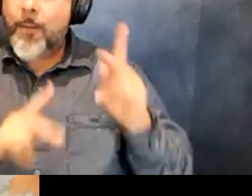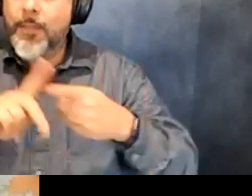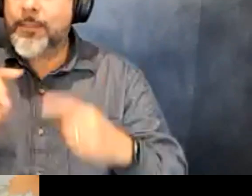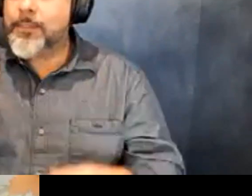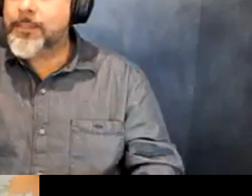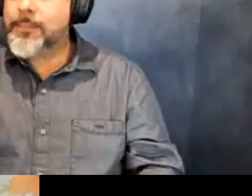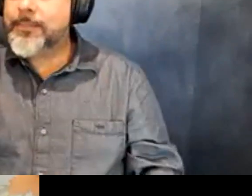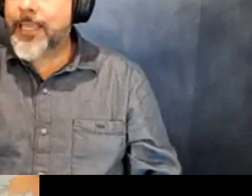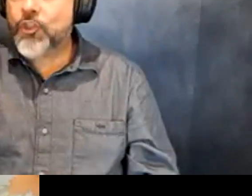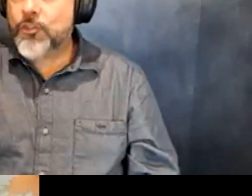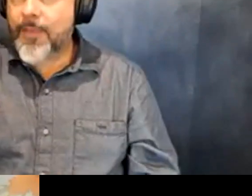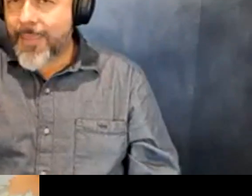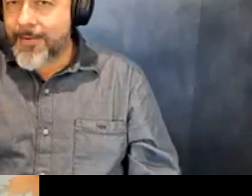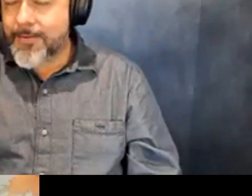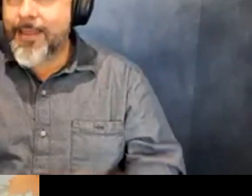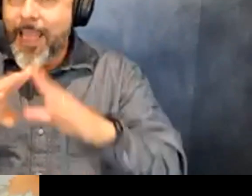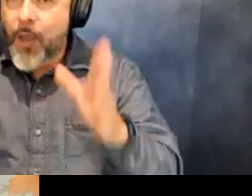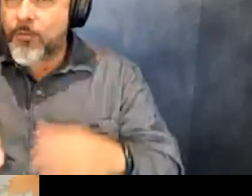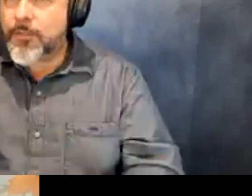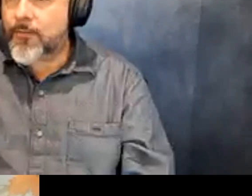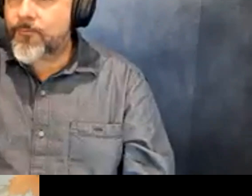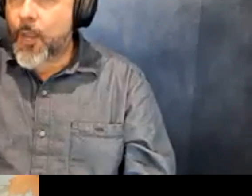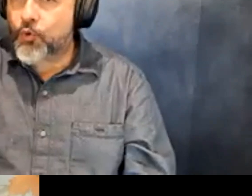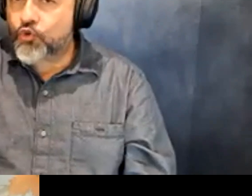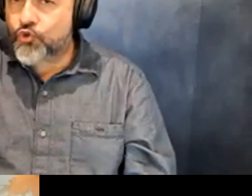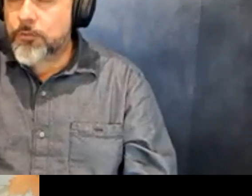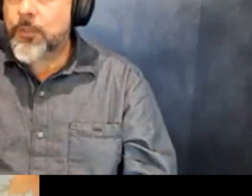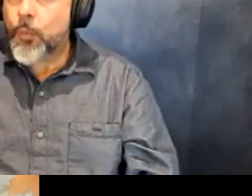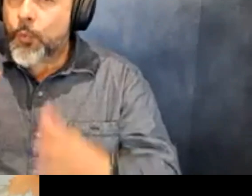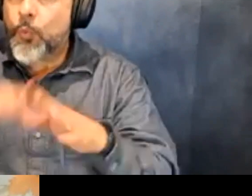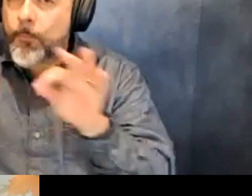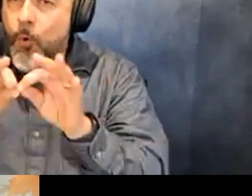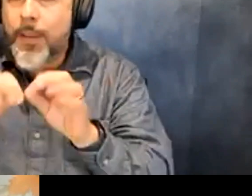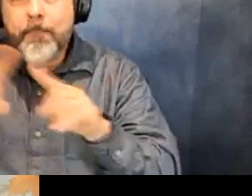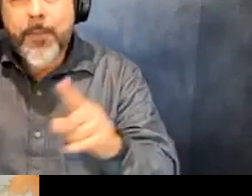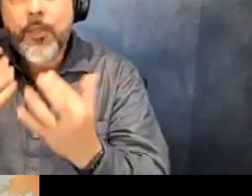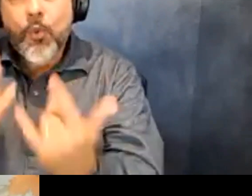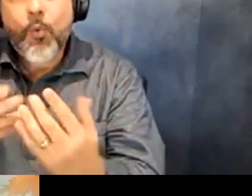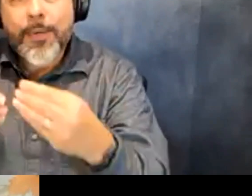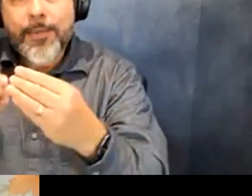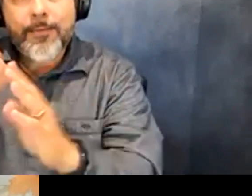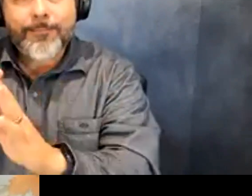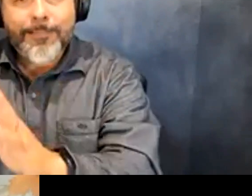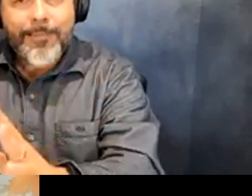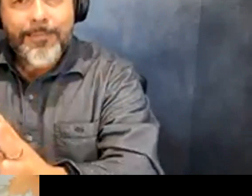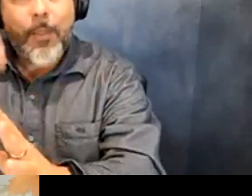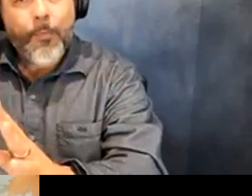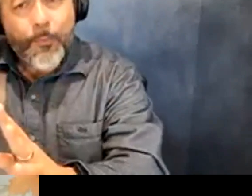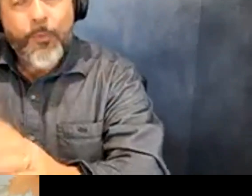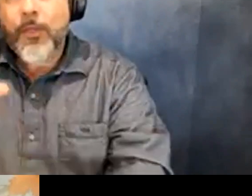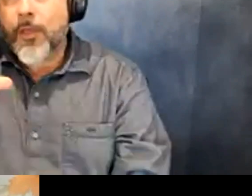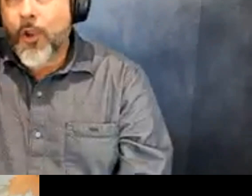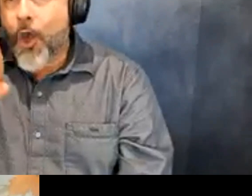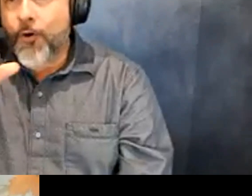housing voucher is so important. However, the waiting list or the lottery, it just, probably by the time they get it, probably